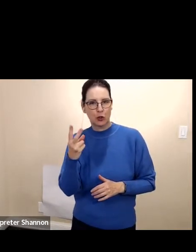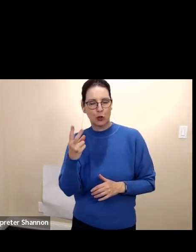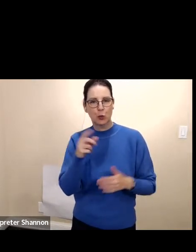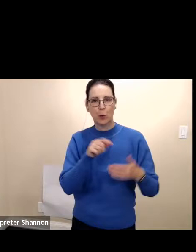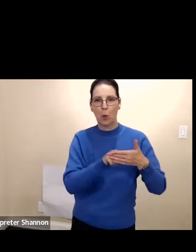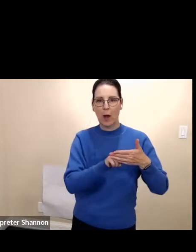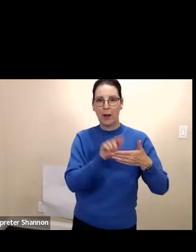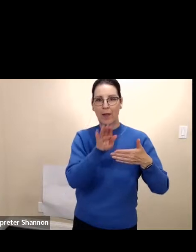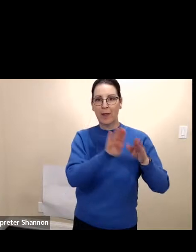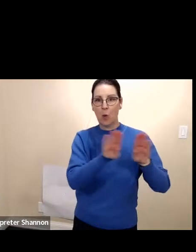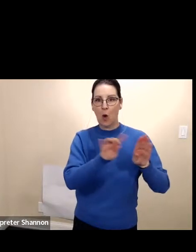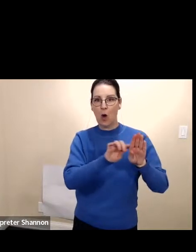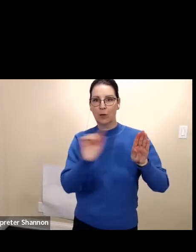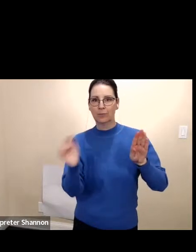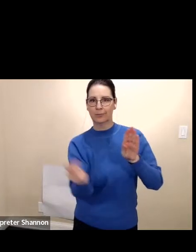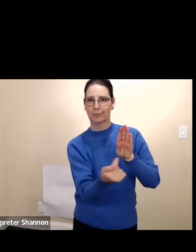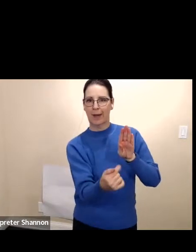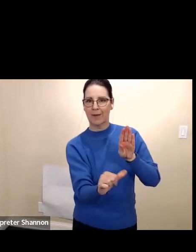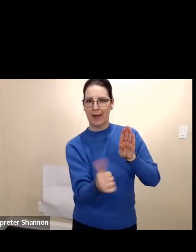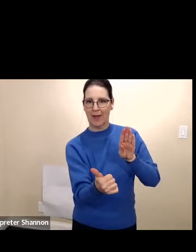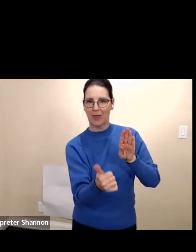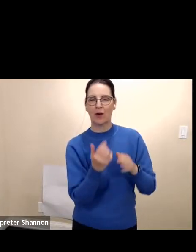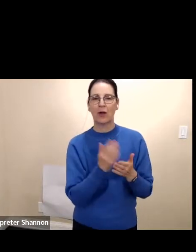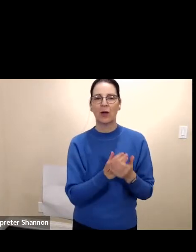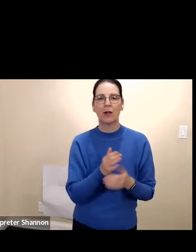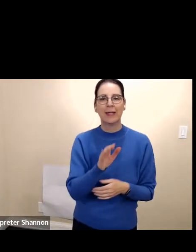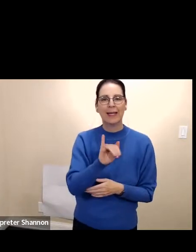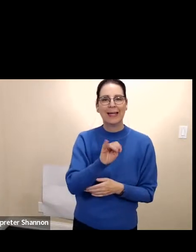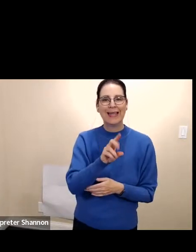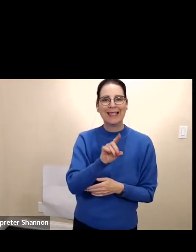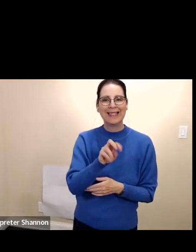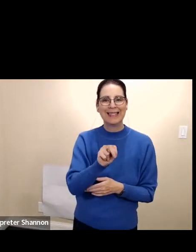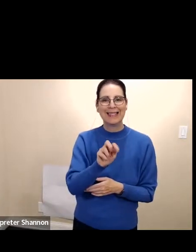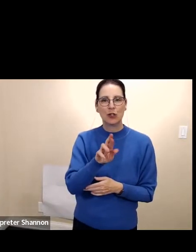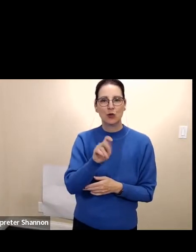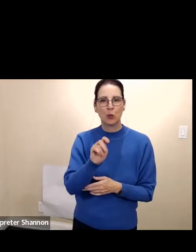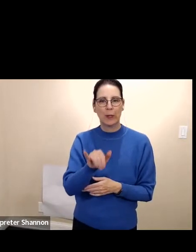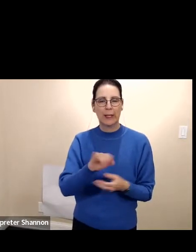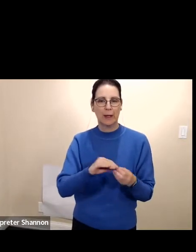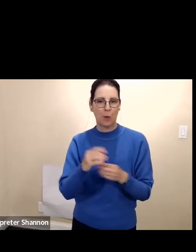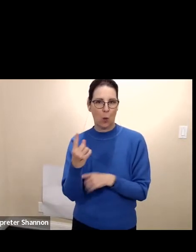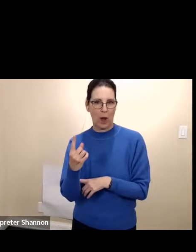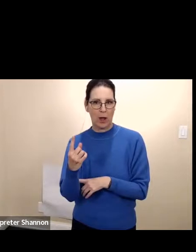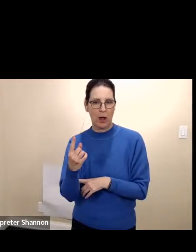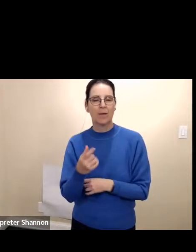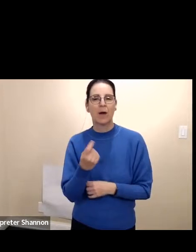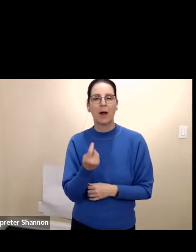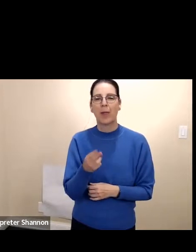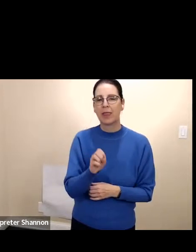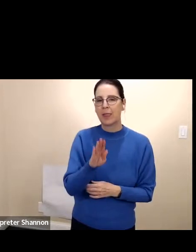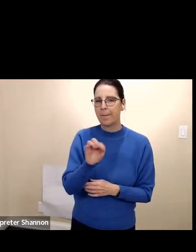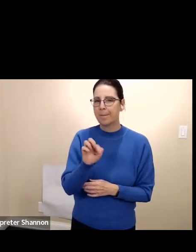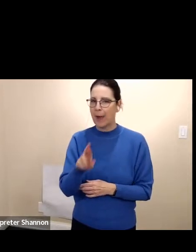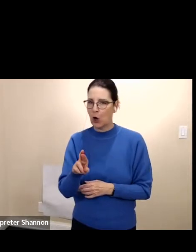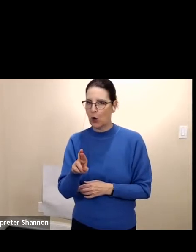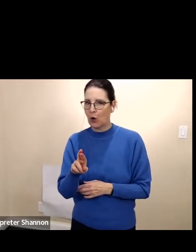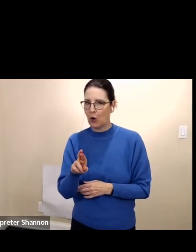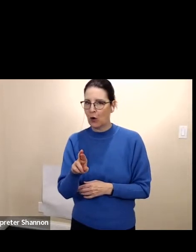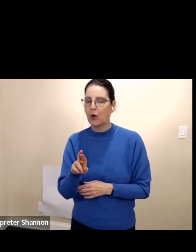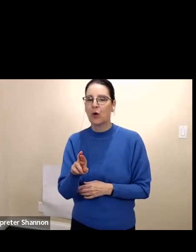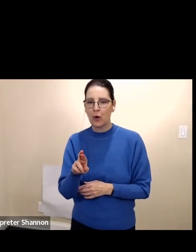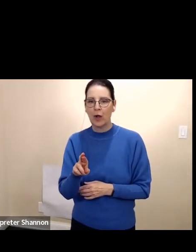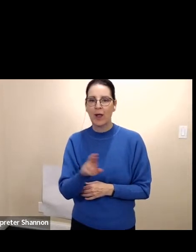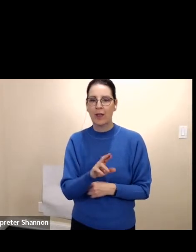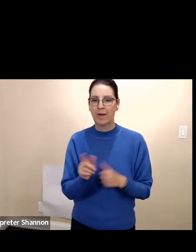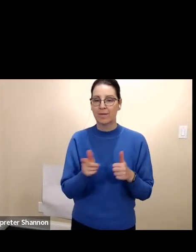uh treaty Indian treaty number one from the bear portrait Series so the first image of is the back of of